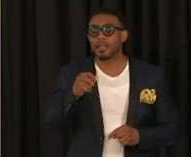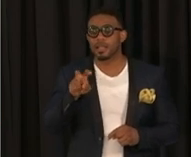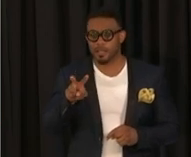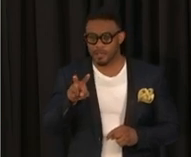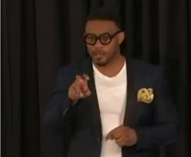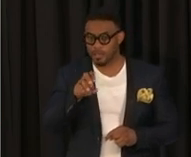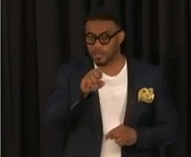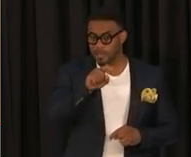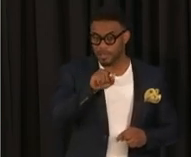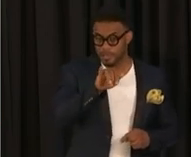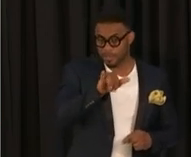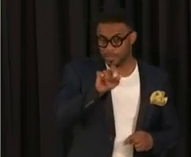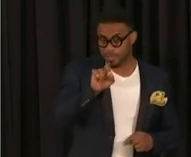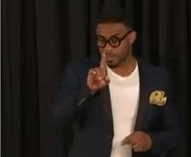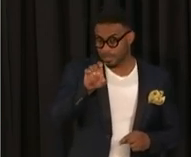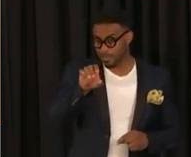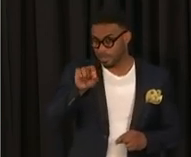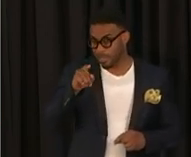stay.dc.gov. Again,